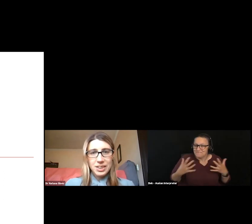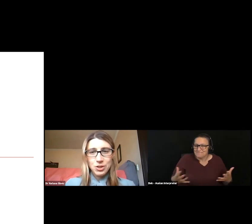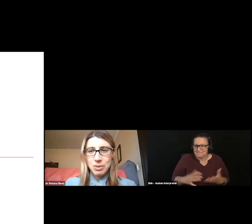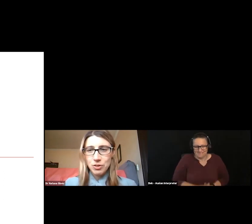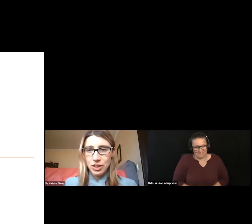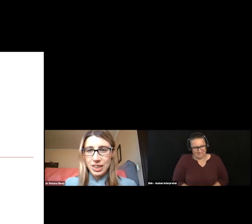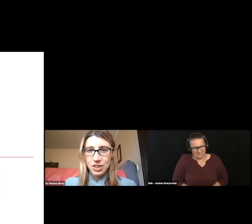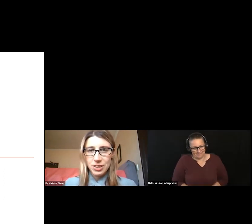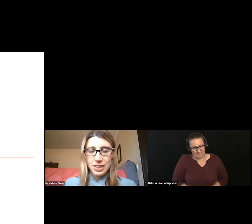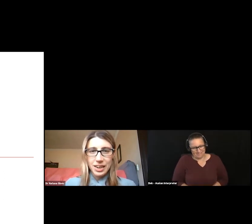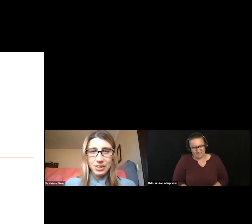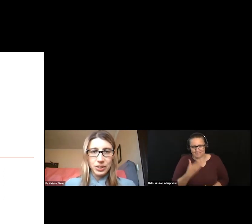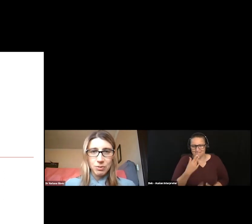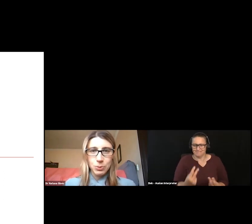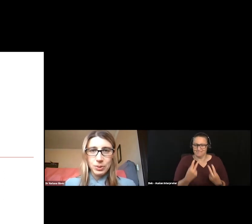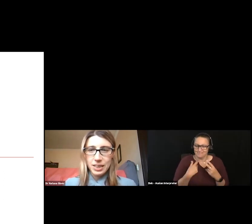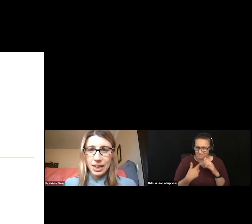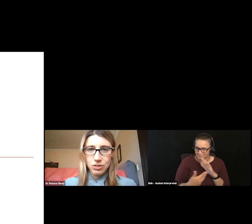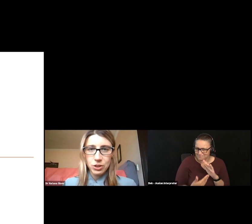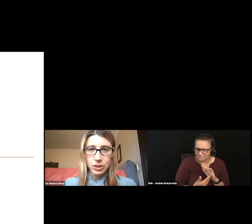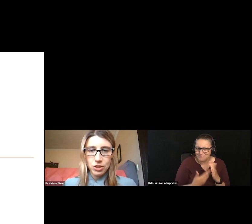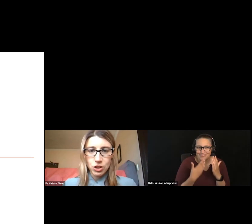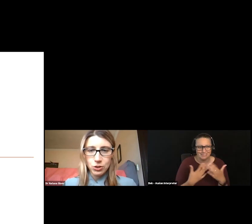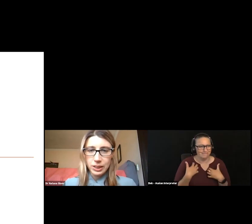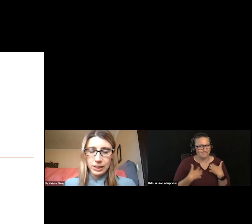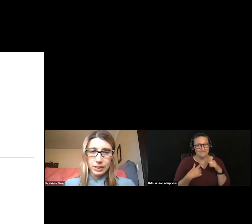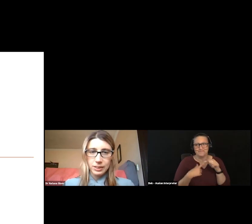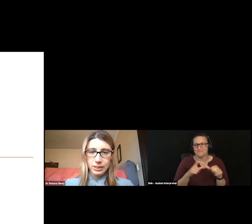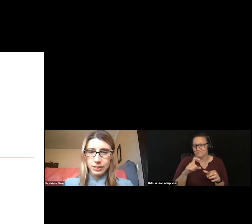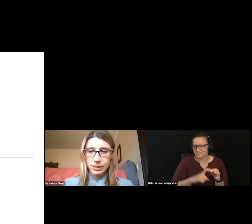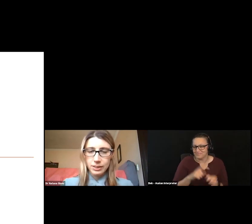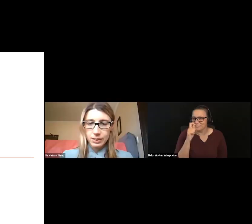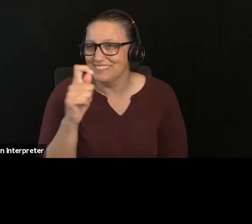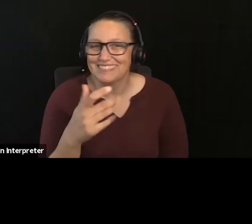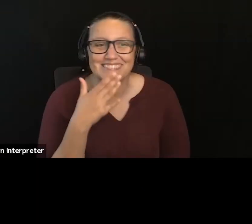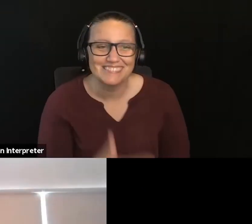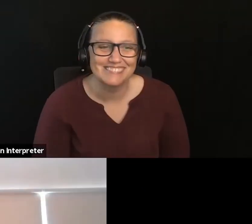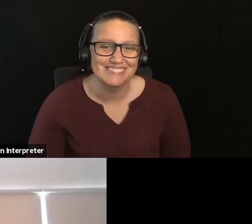So thanks so much for your attention today, and looking forward to answering your questions shortly.